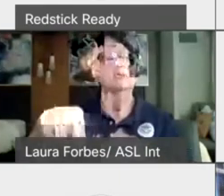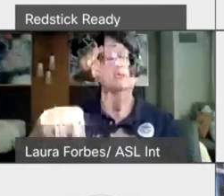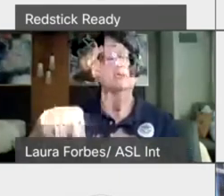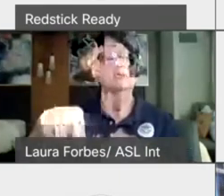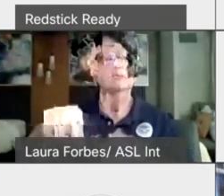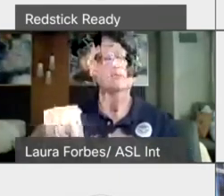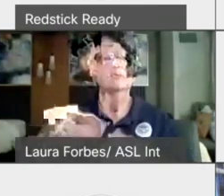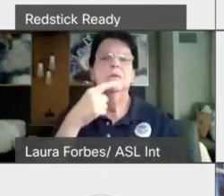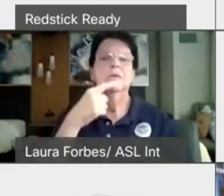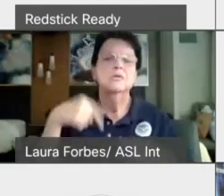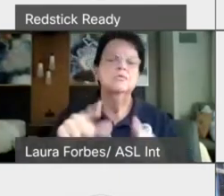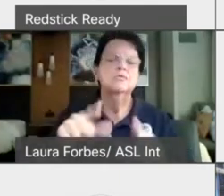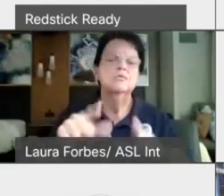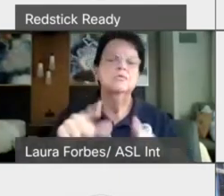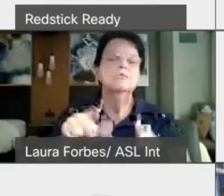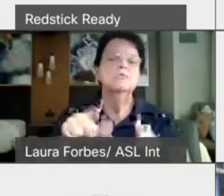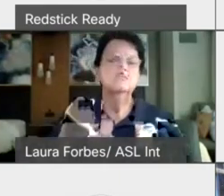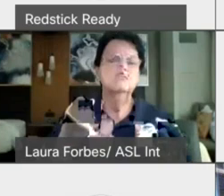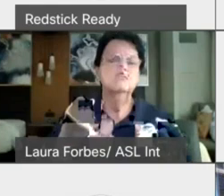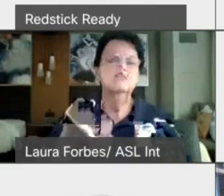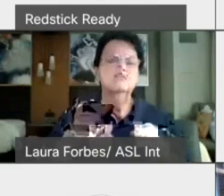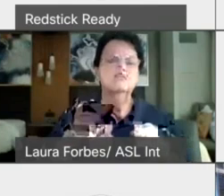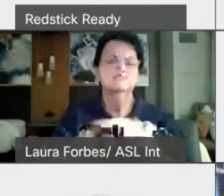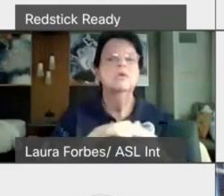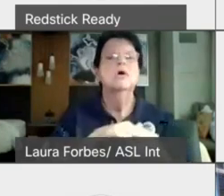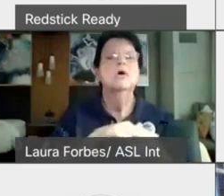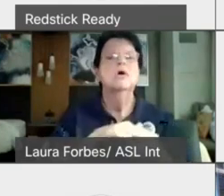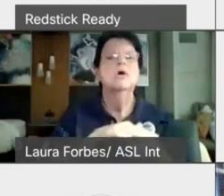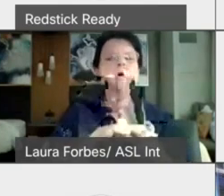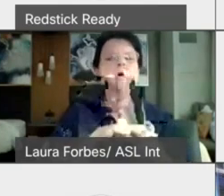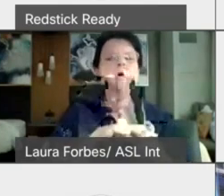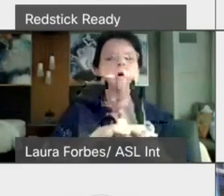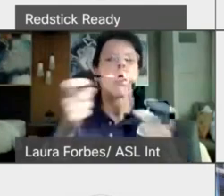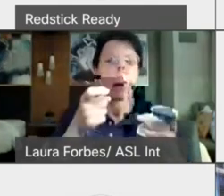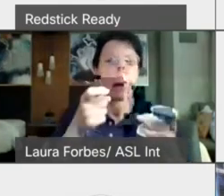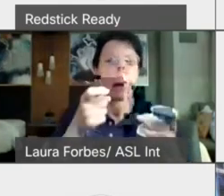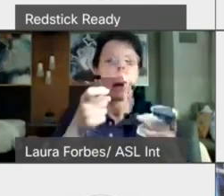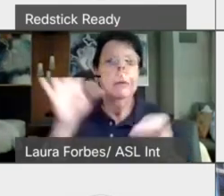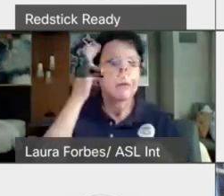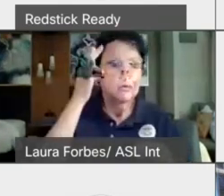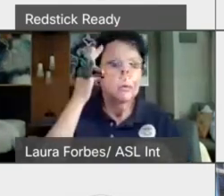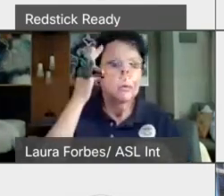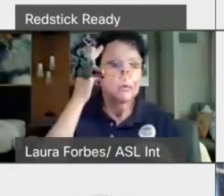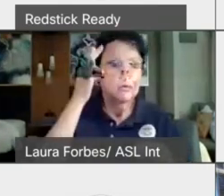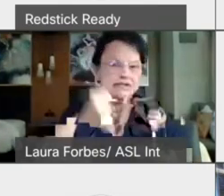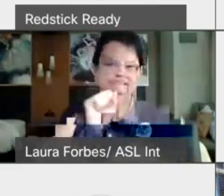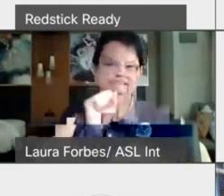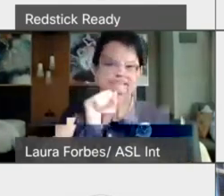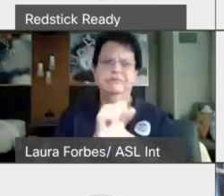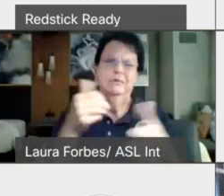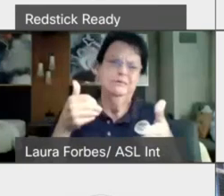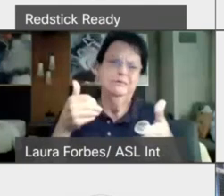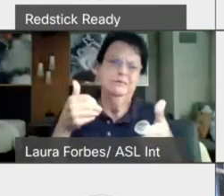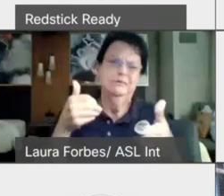we're during recovery, it's locally executed, state managed, and federally supported. So what does that mean? So we work very closely with the state of